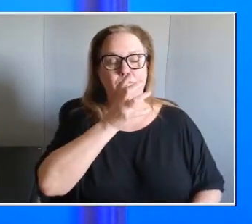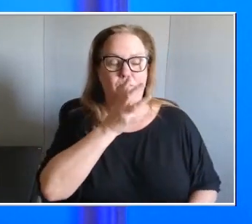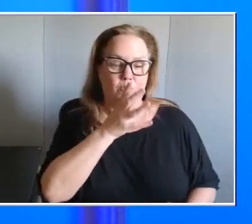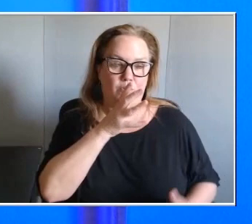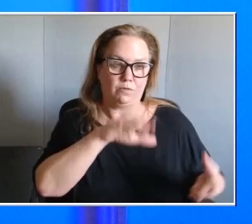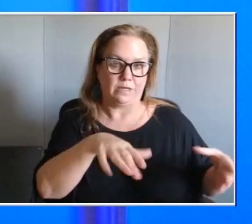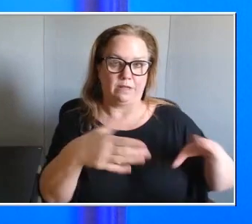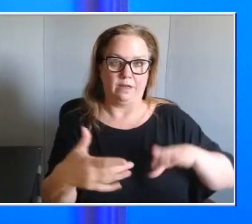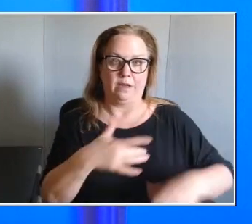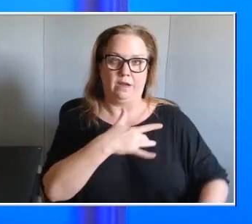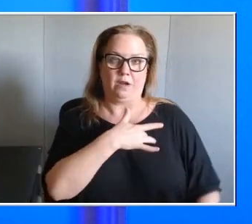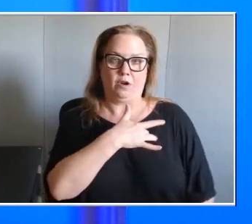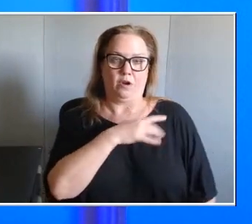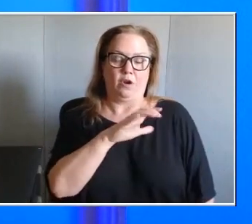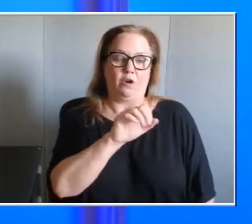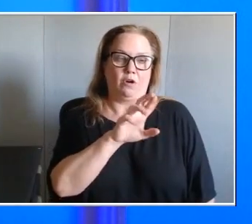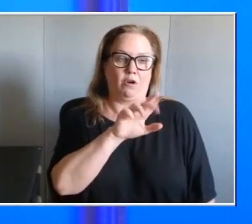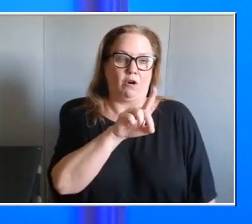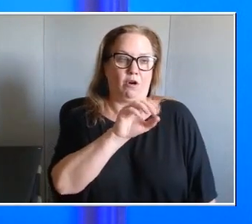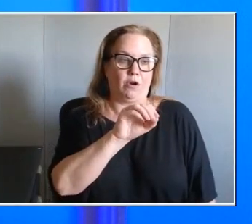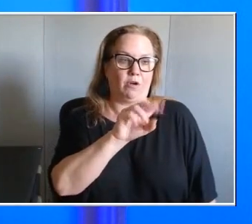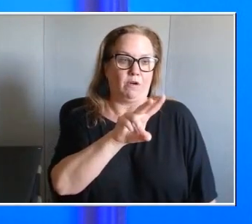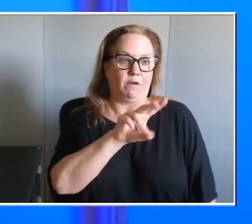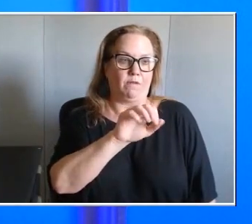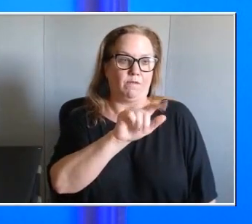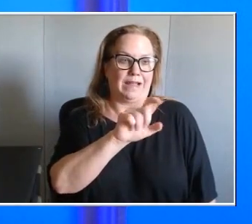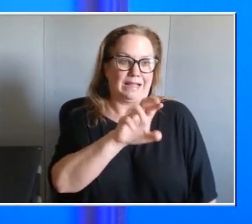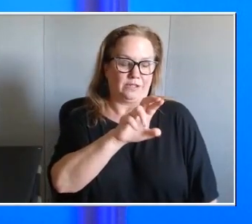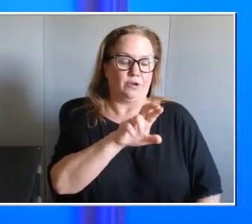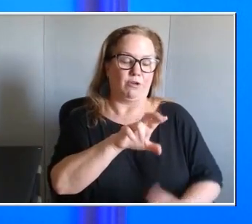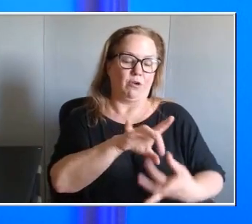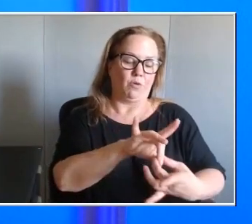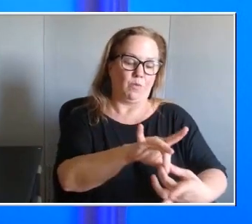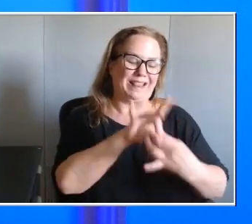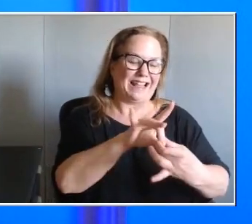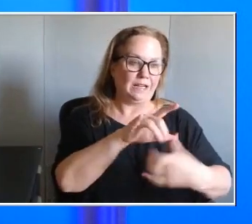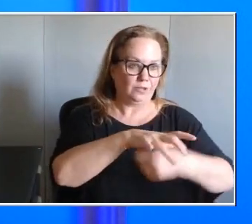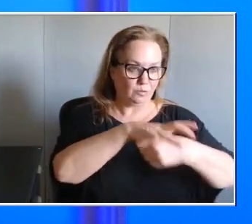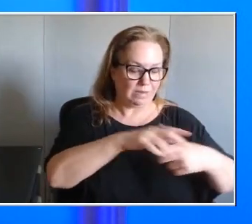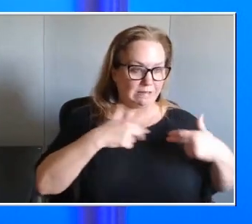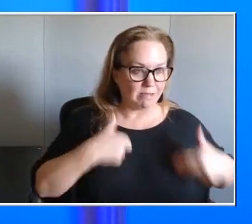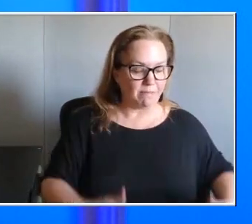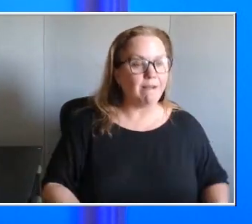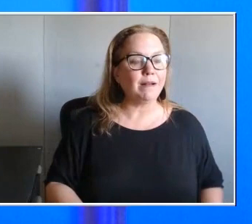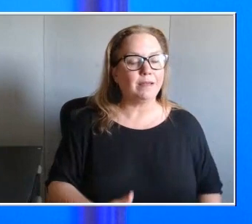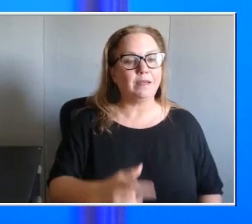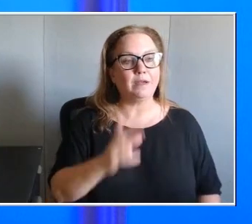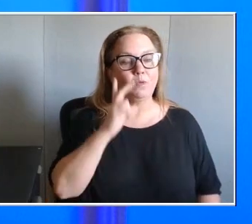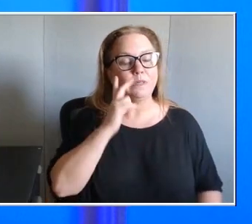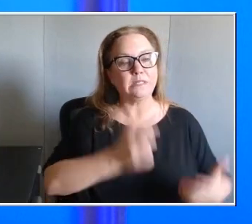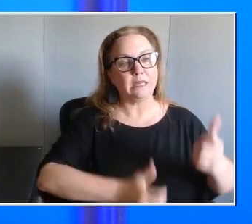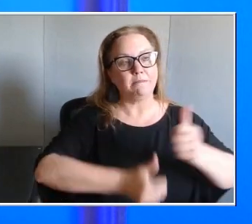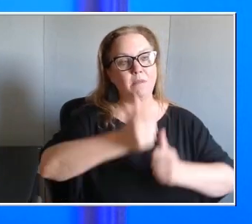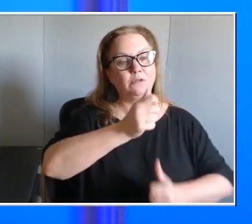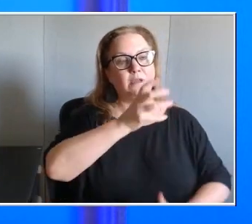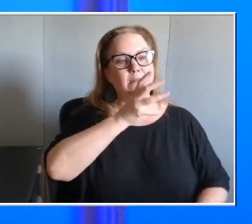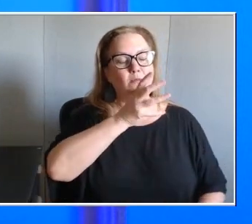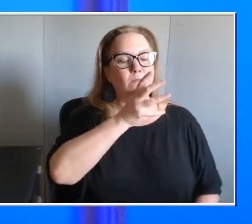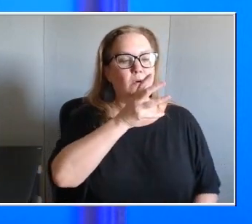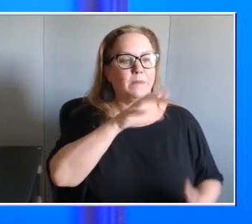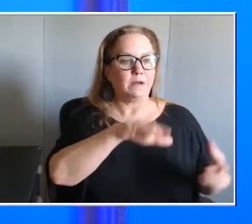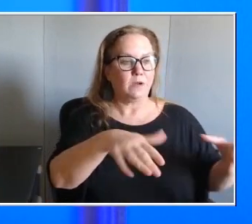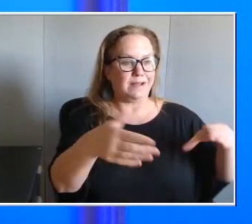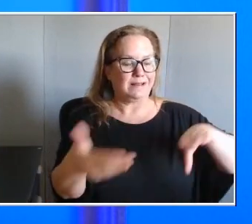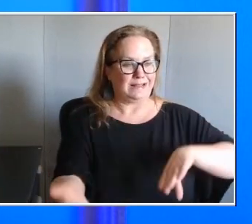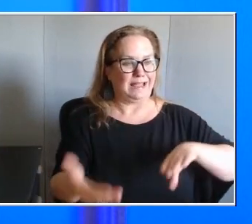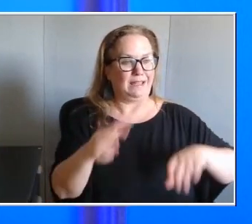to cardiovascular disease, directly linked to stress on the body, right? We also see that most of this maternal mortality that we're seeing